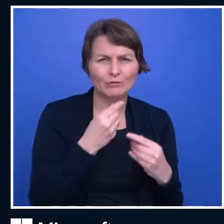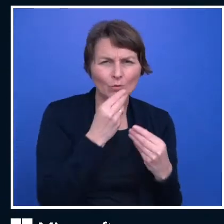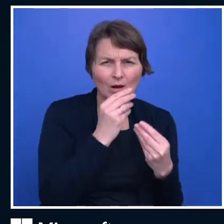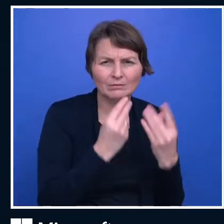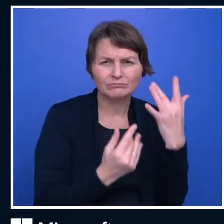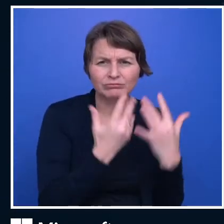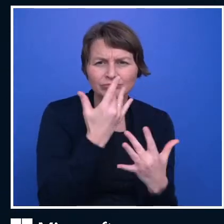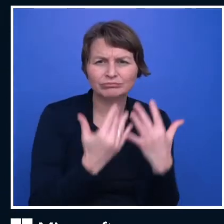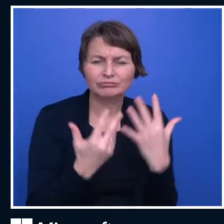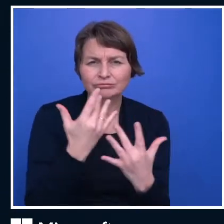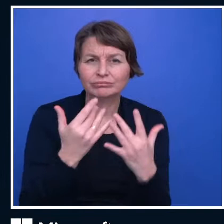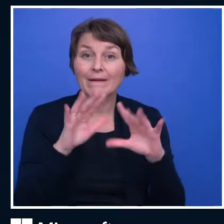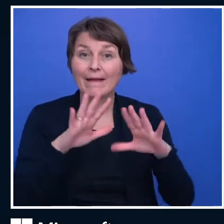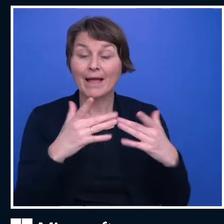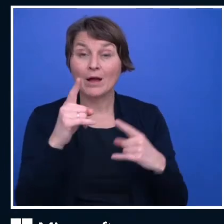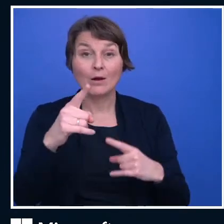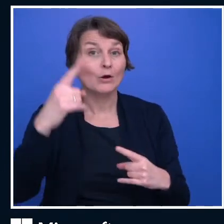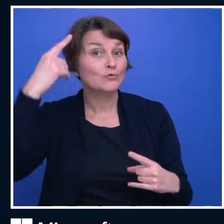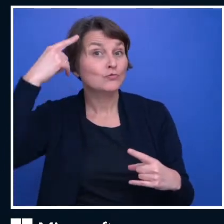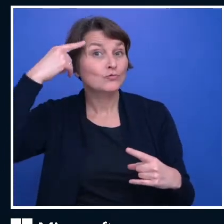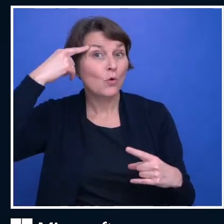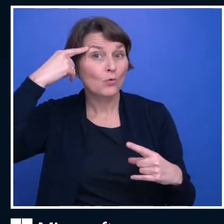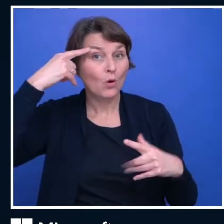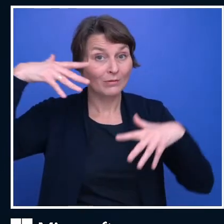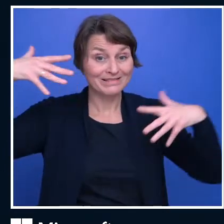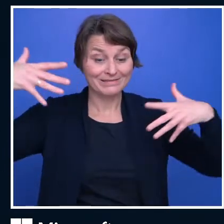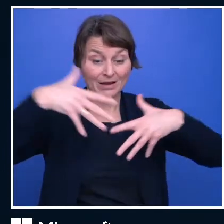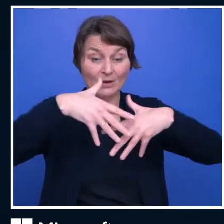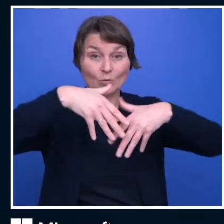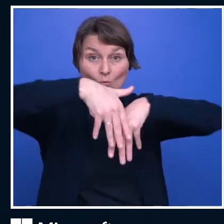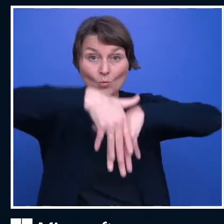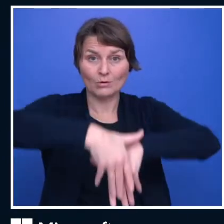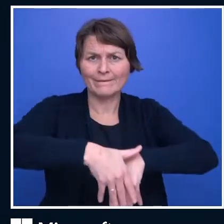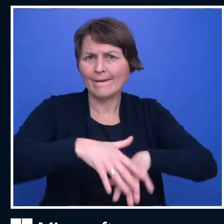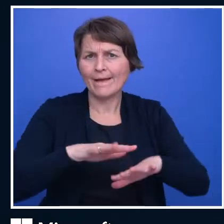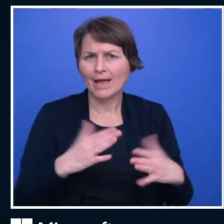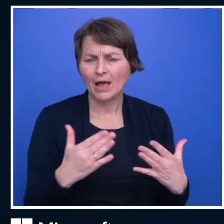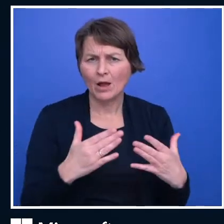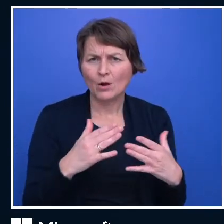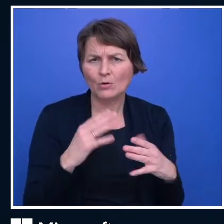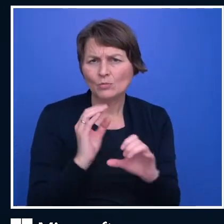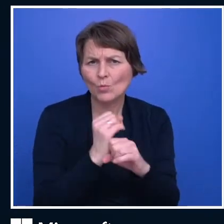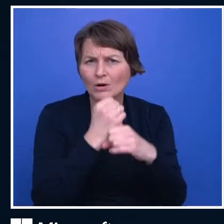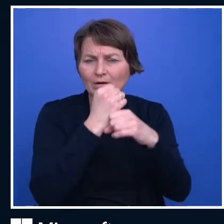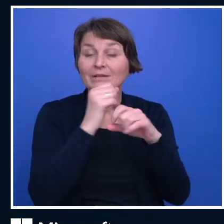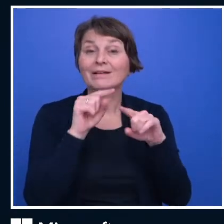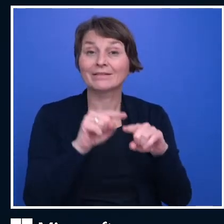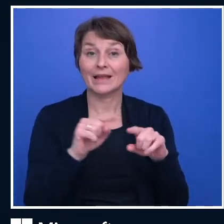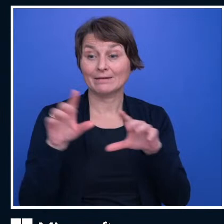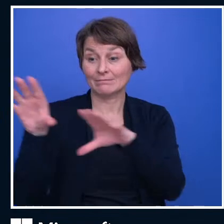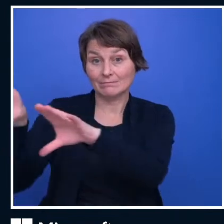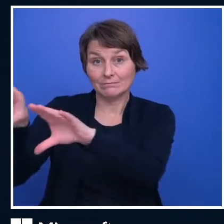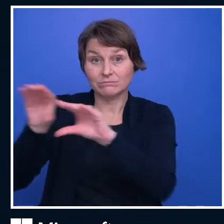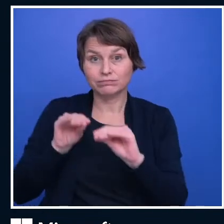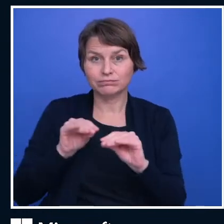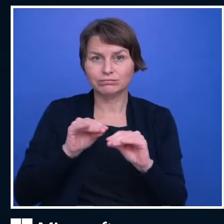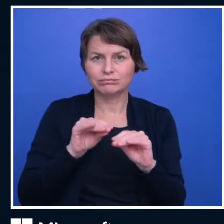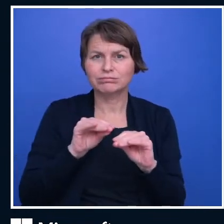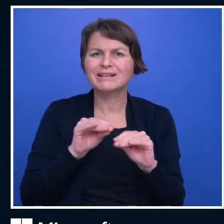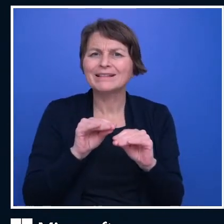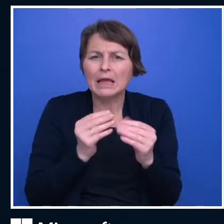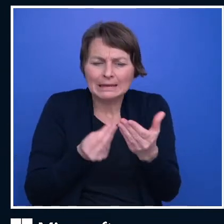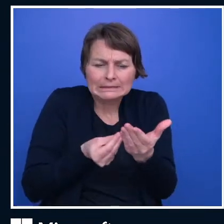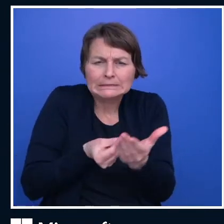the neural networks are doing is basically tuning the data to figure out, tuning the